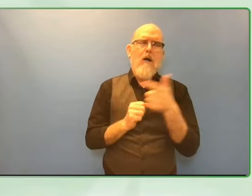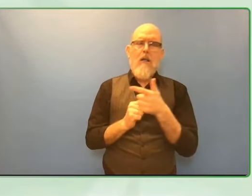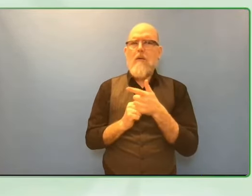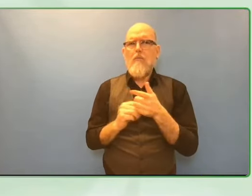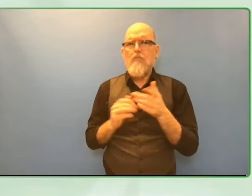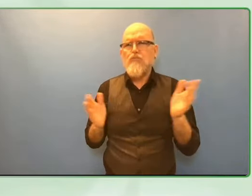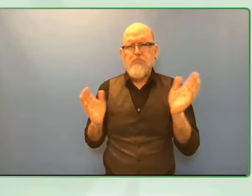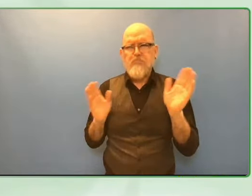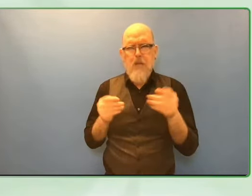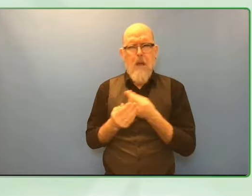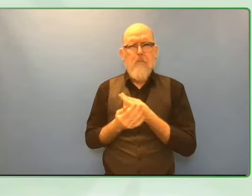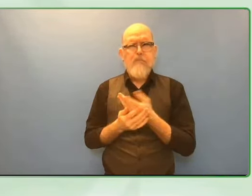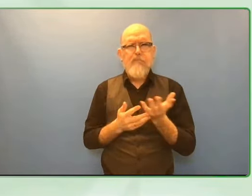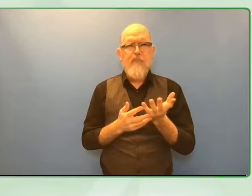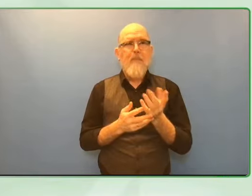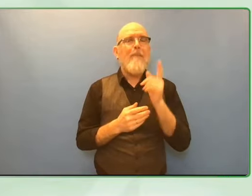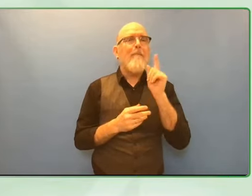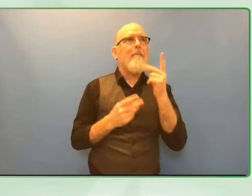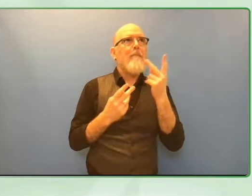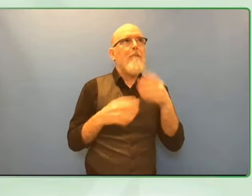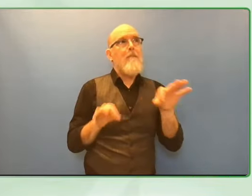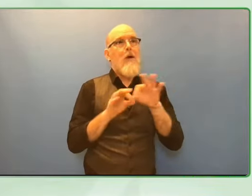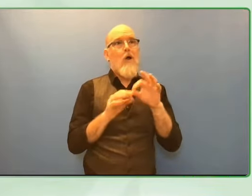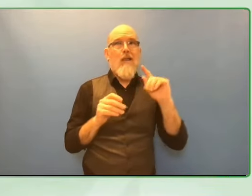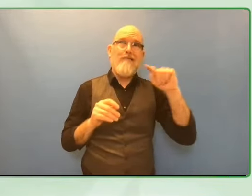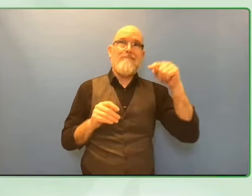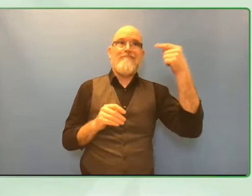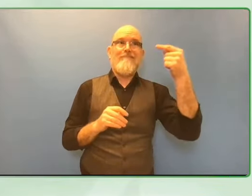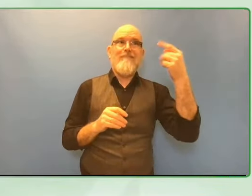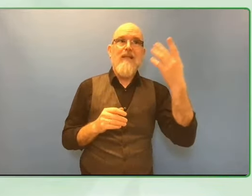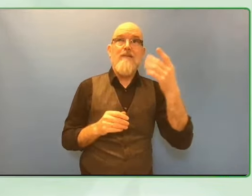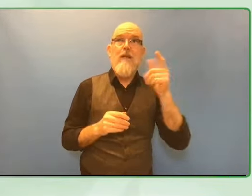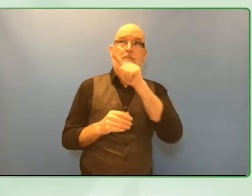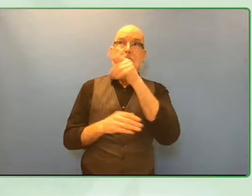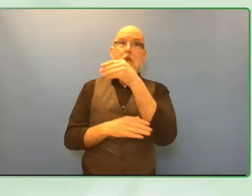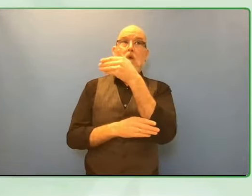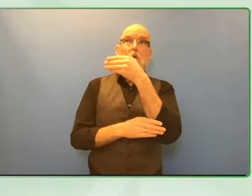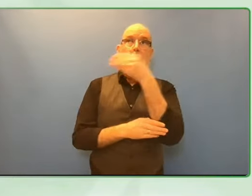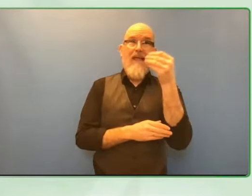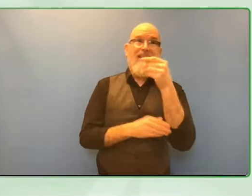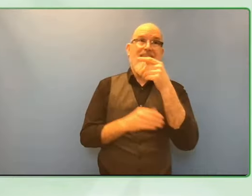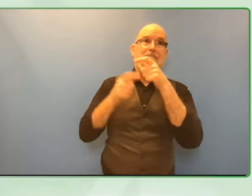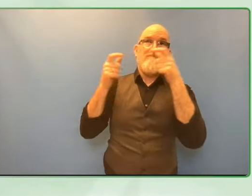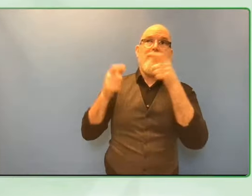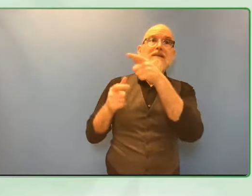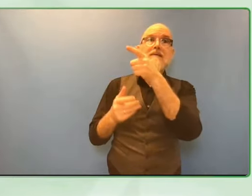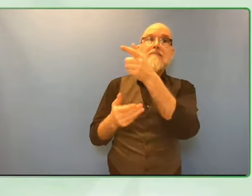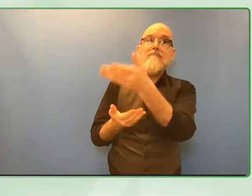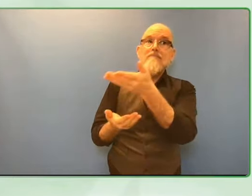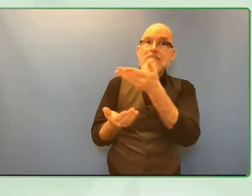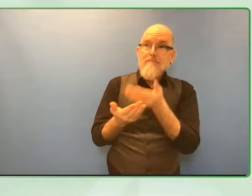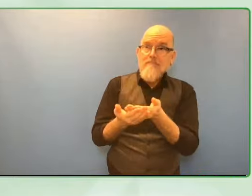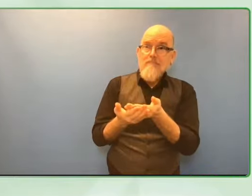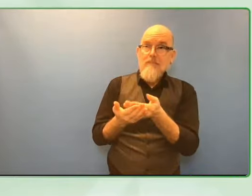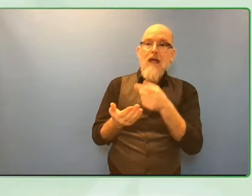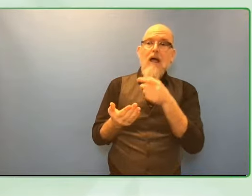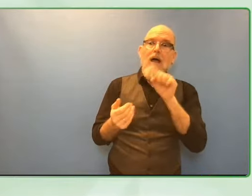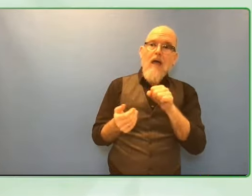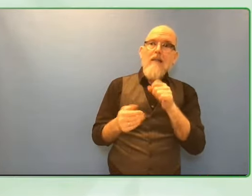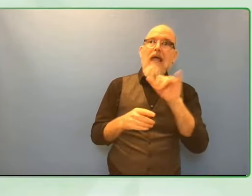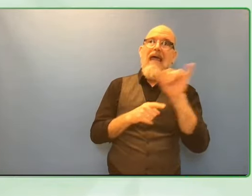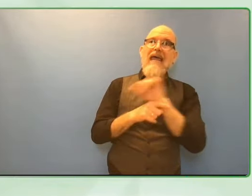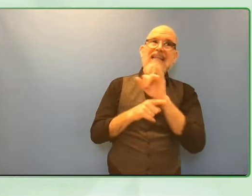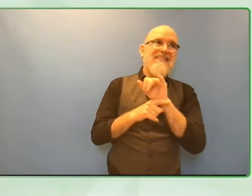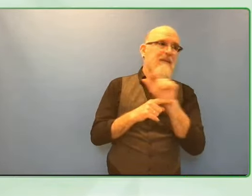important that they're able to provide the IT internship, so that the people who are participating gain